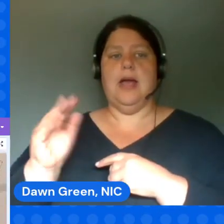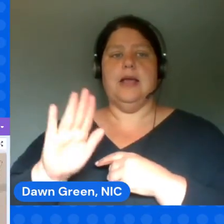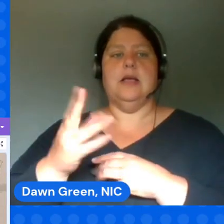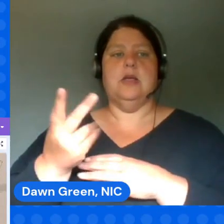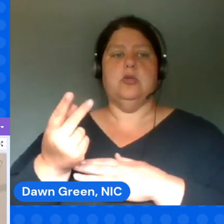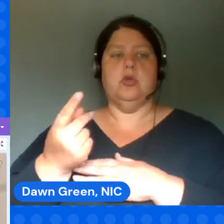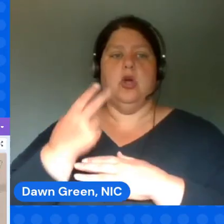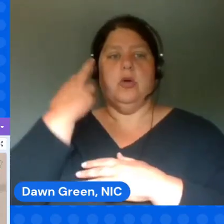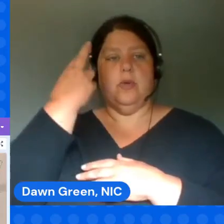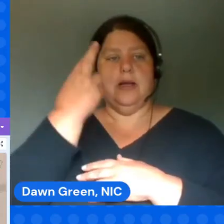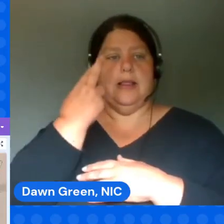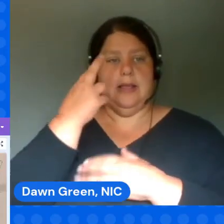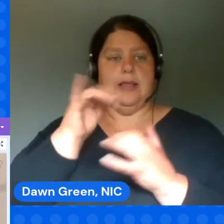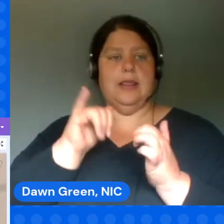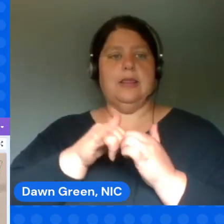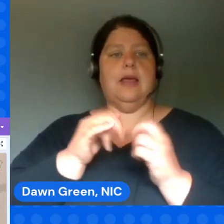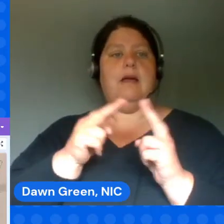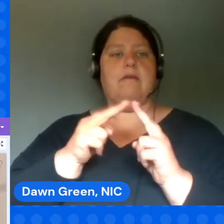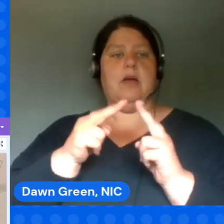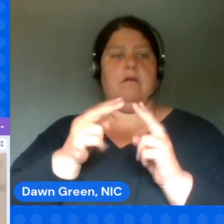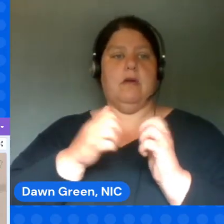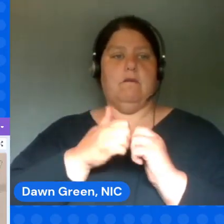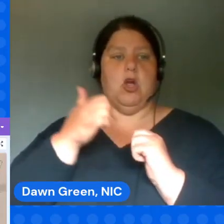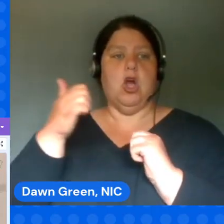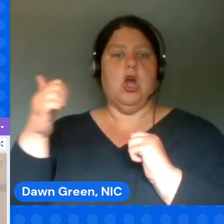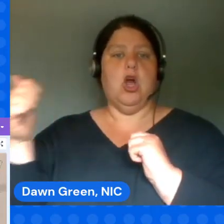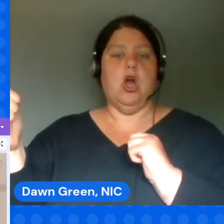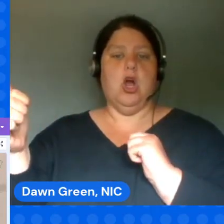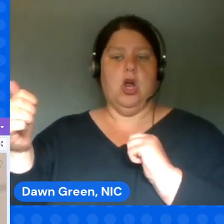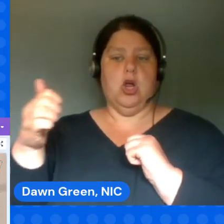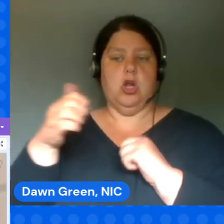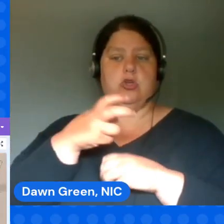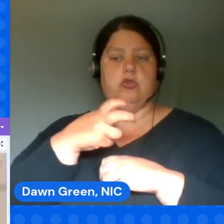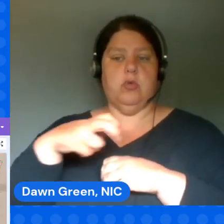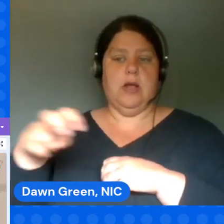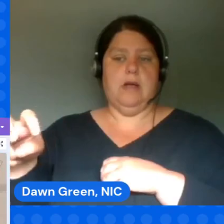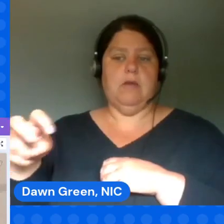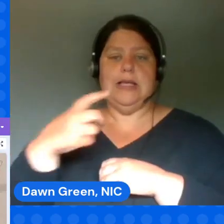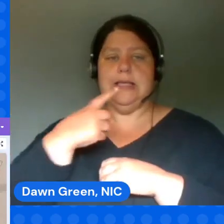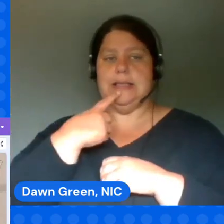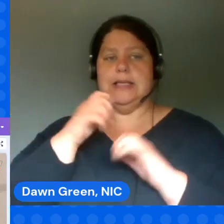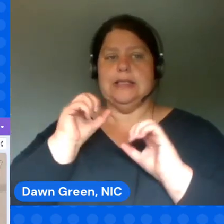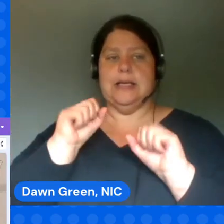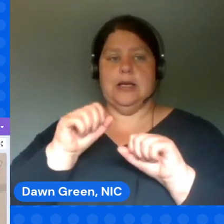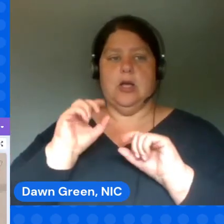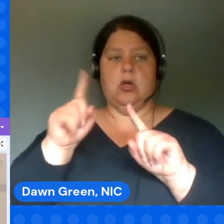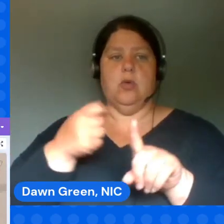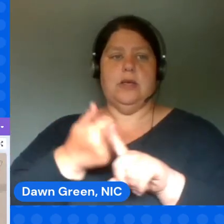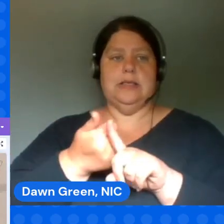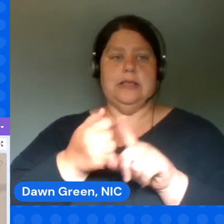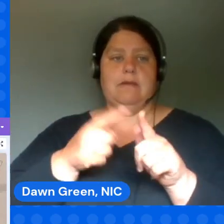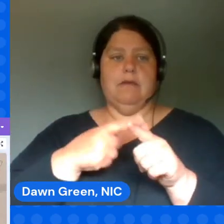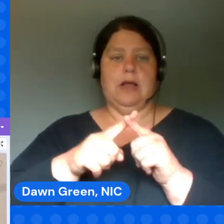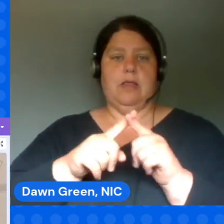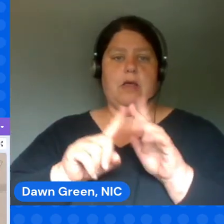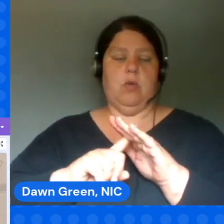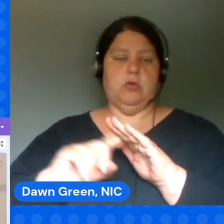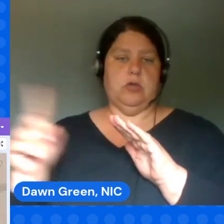realizes that that's a very, very far way to travel, and tells him that he can go by himself, and then he runs off, or she runs